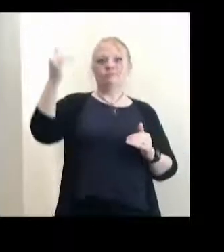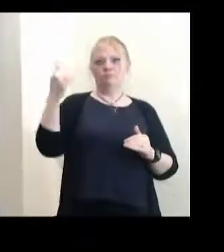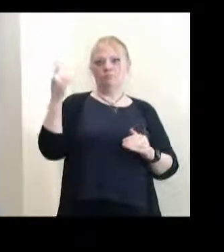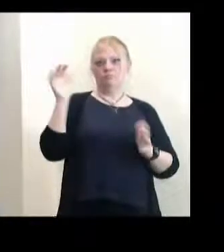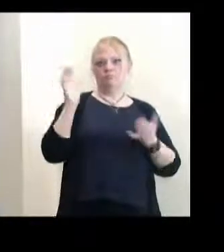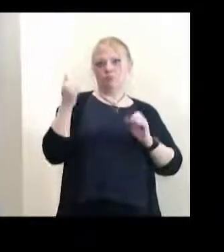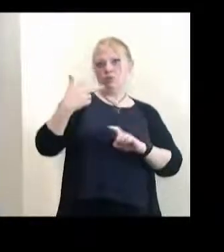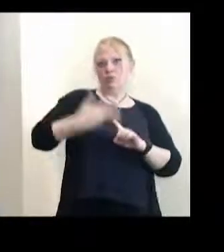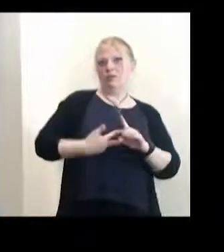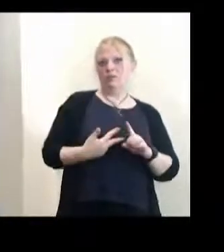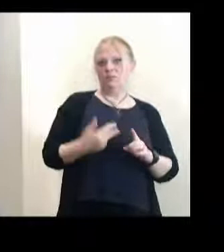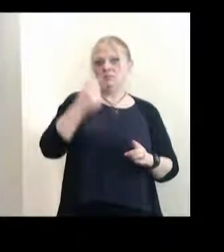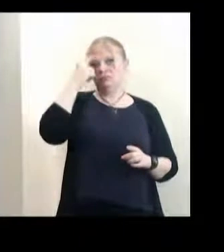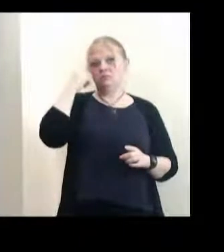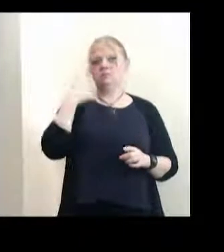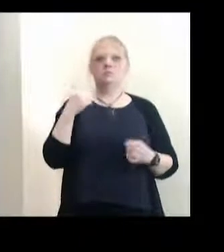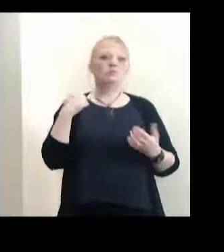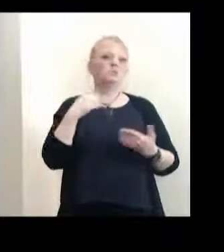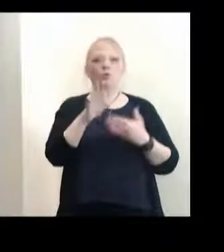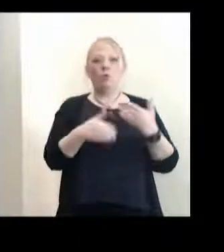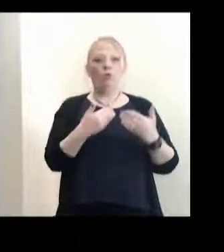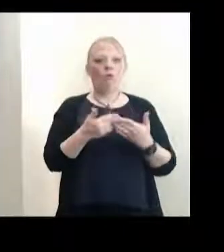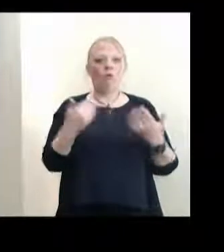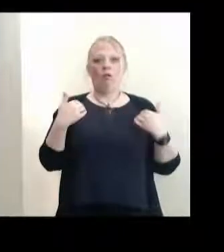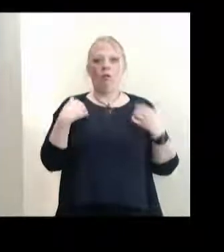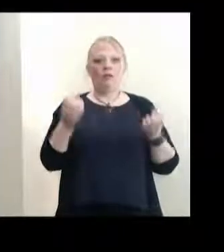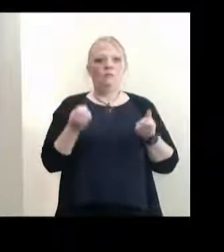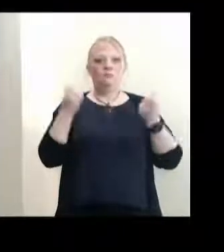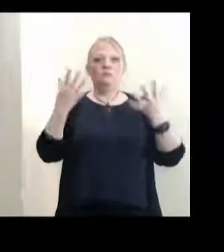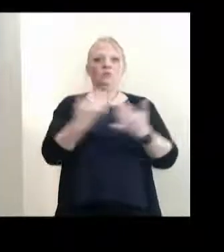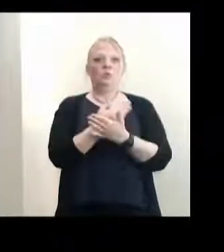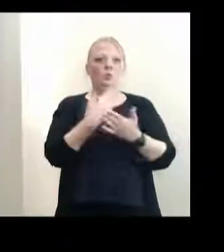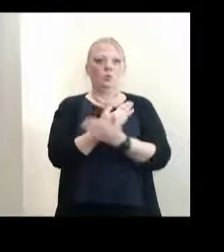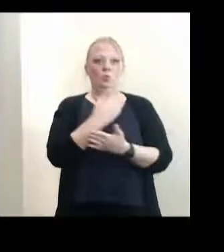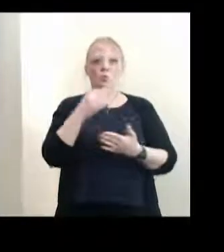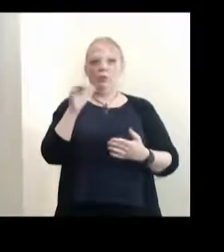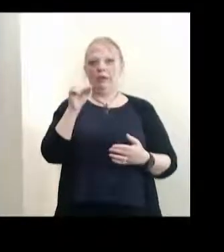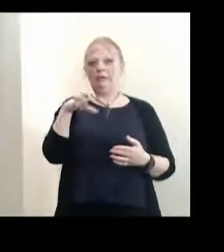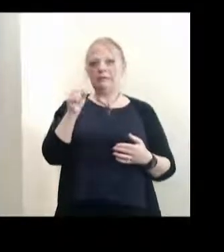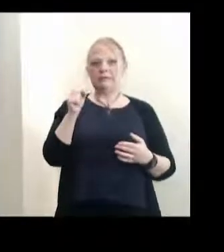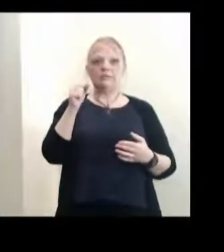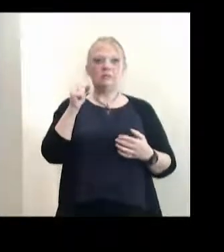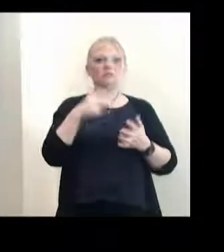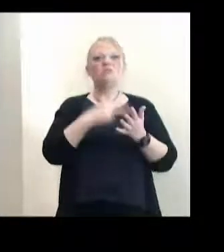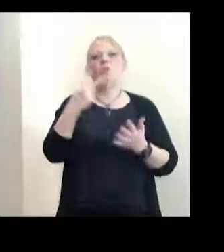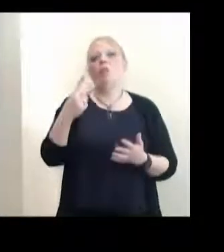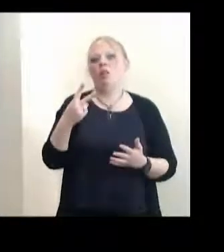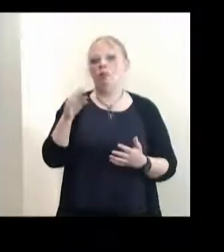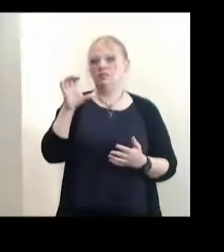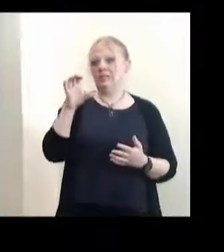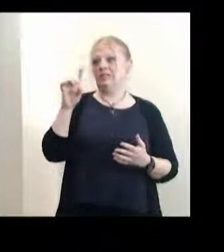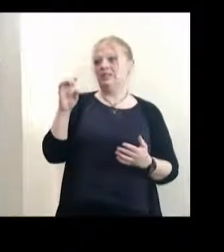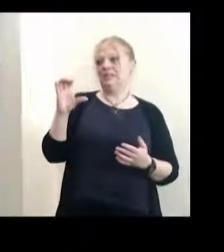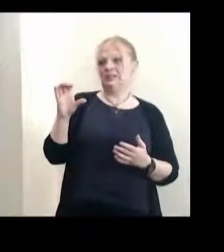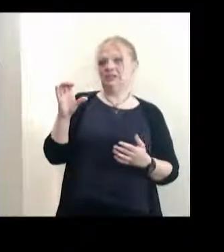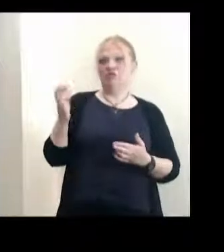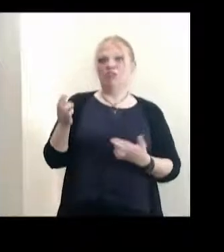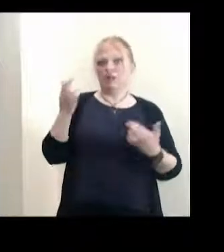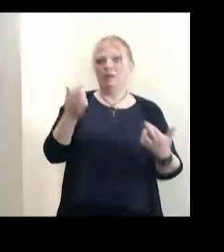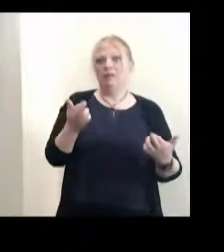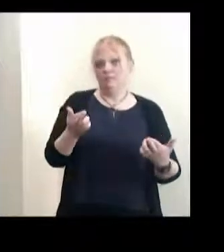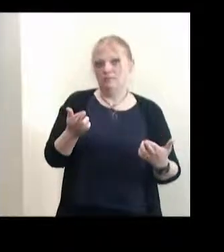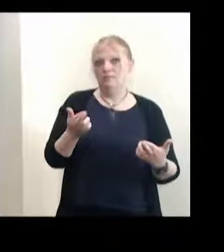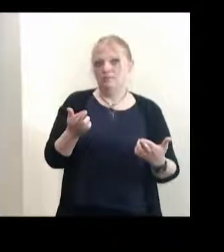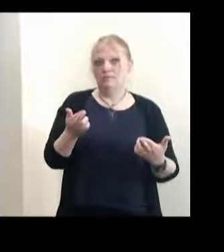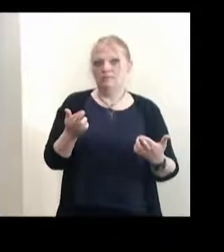200 new cases in the past 7 days per 100,000 residents. That's double what the CDC recommends that